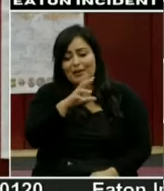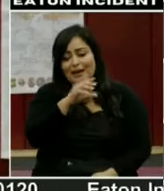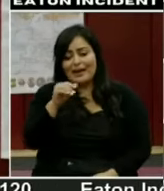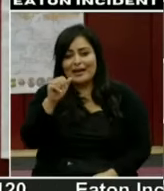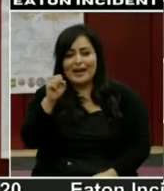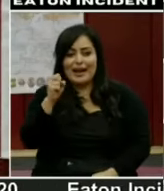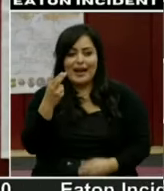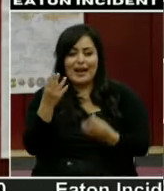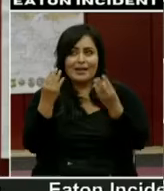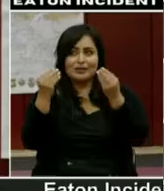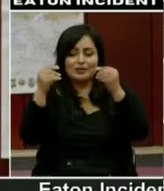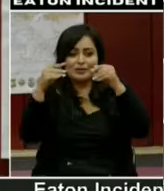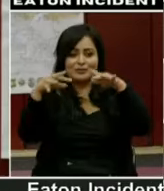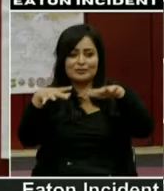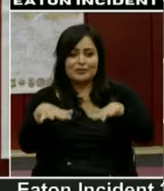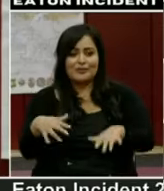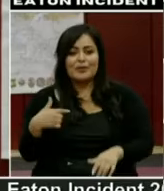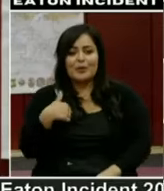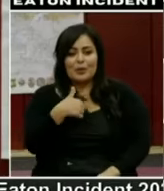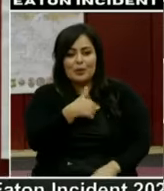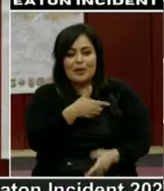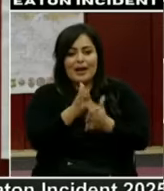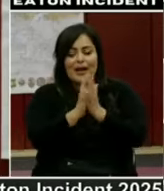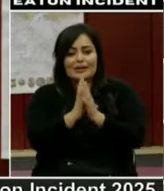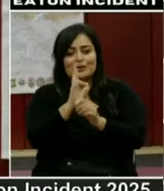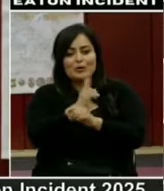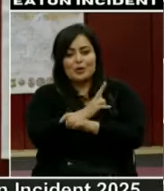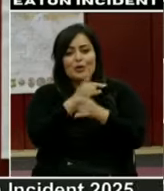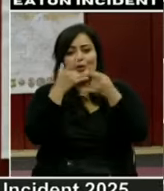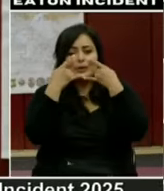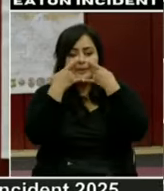Department urges everyone to use a tight-fitting mask to